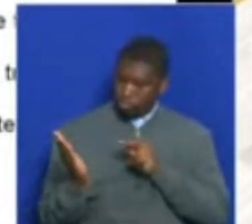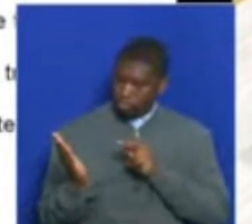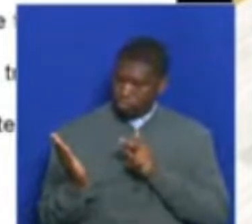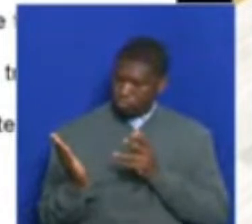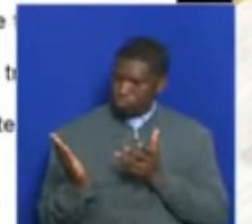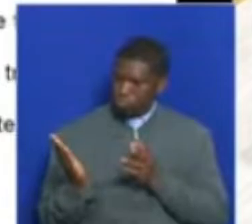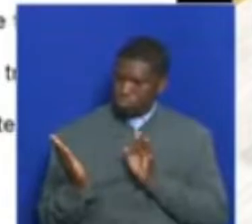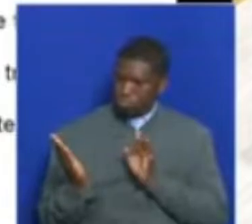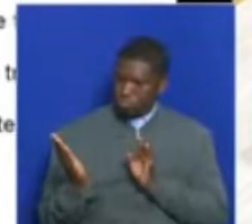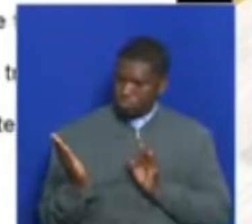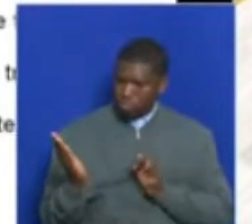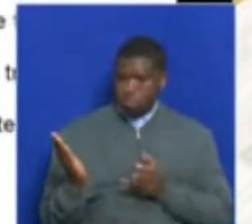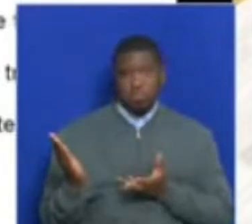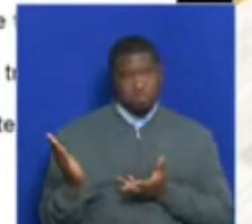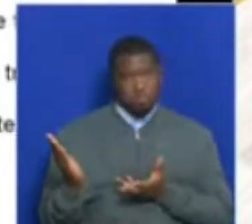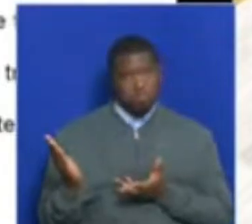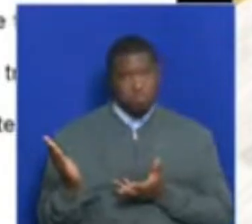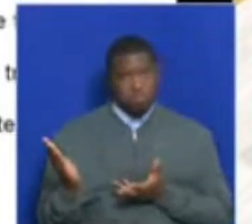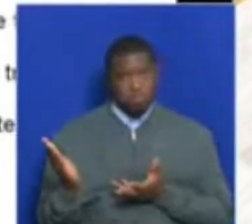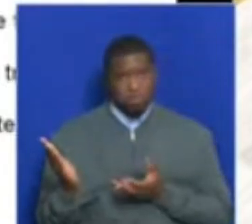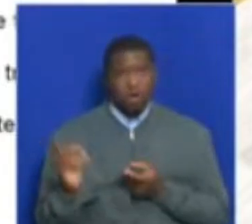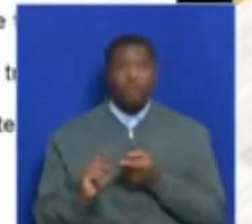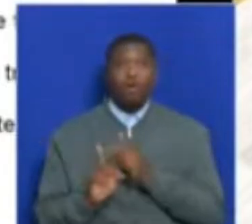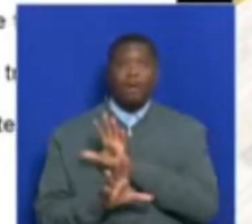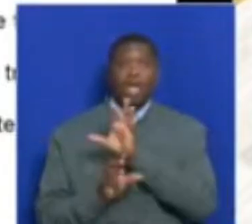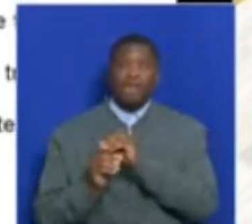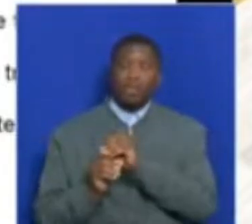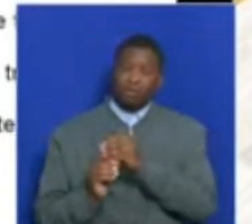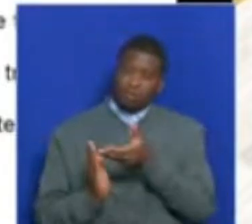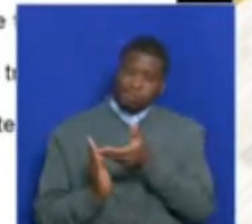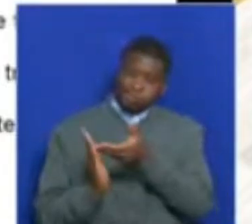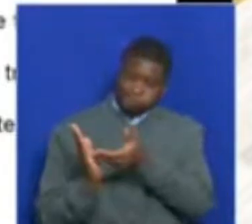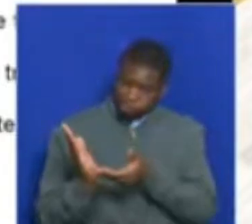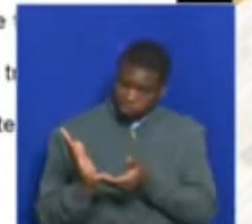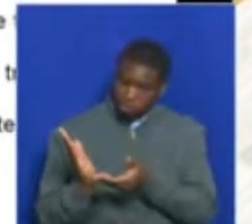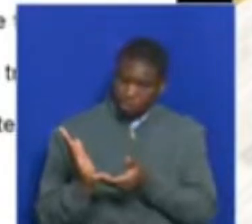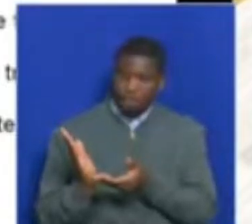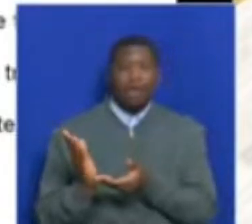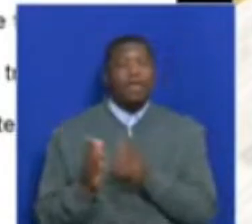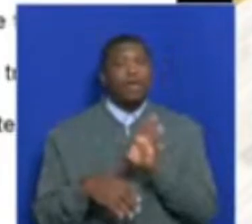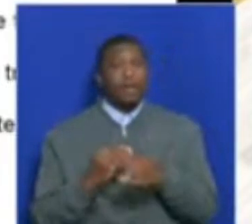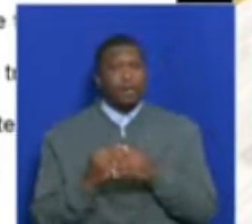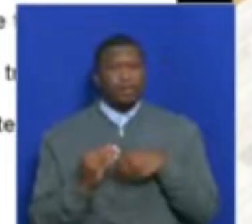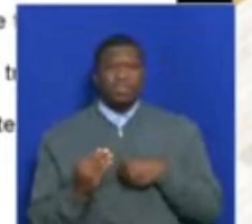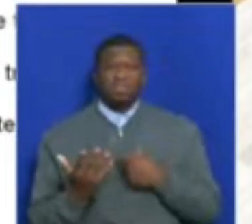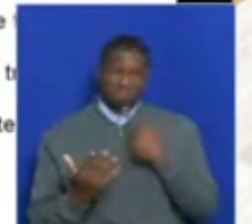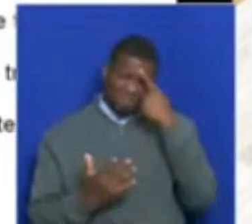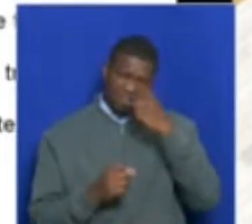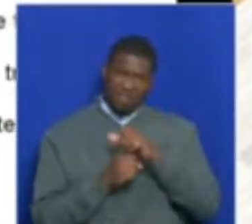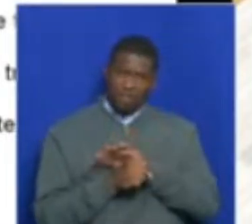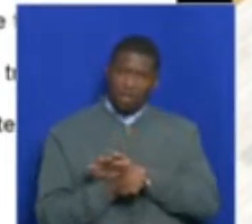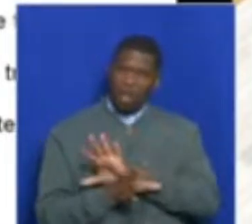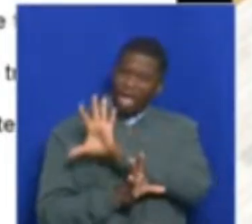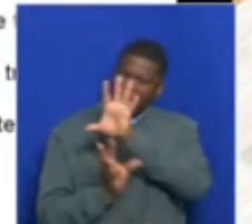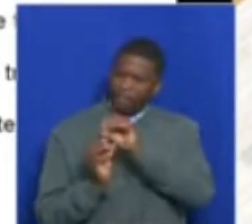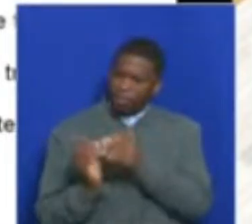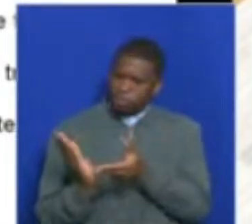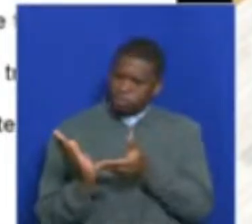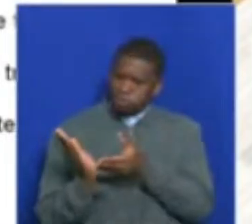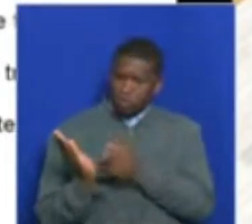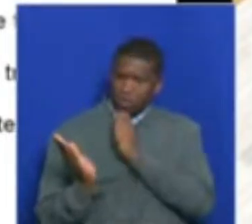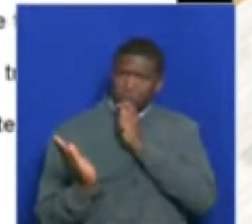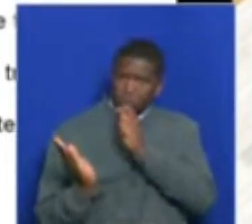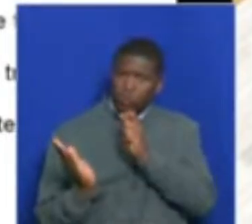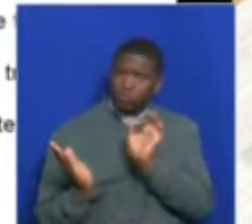appears from the context hereof, and are to the best of my belief both true and correct. Where I rely